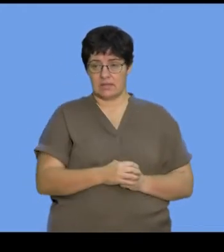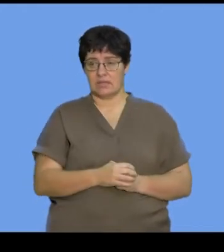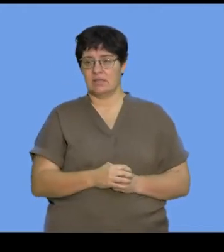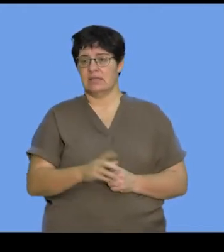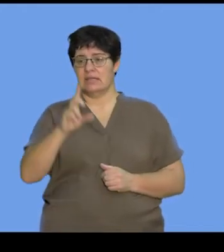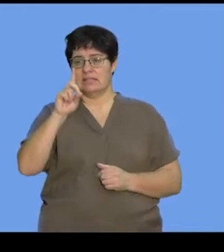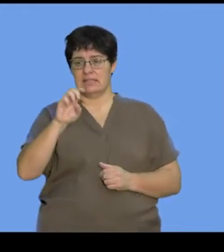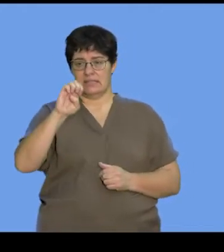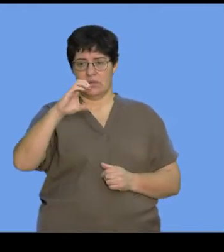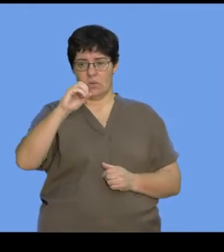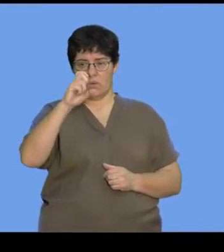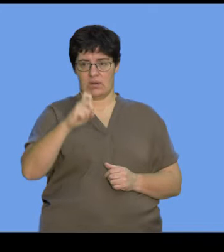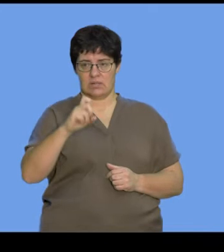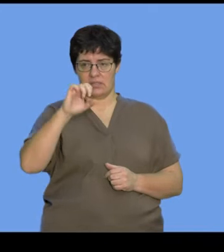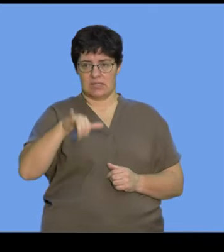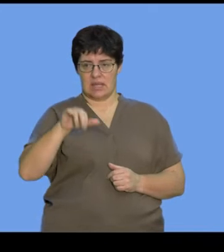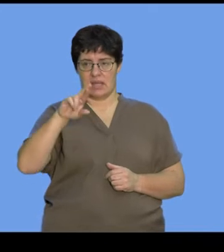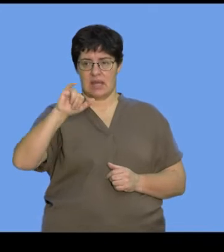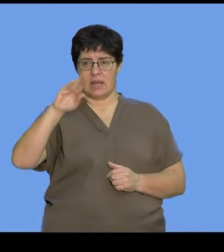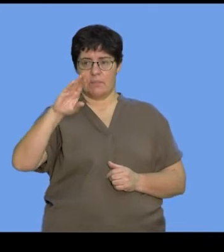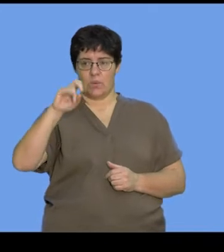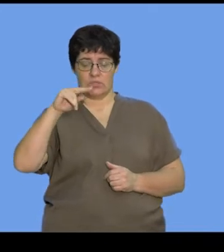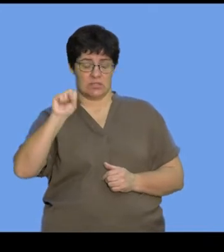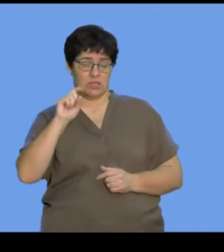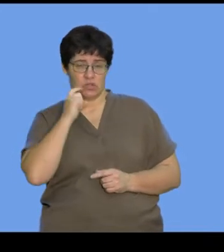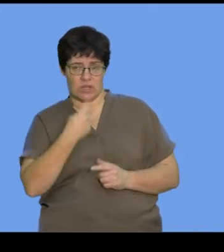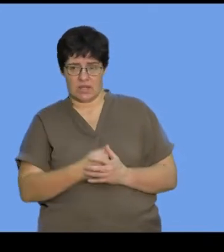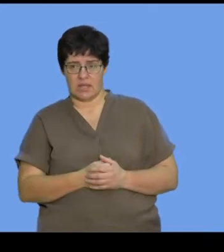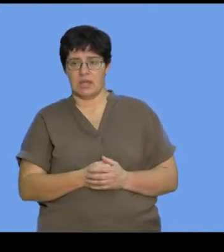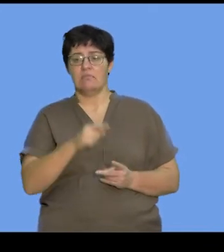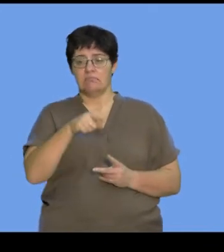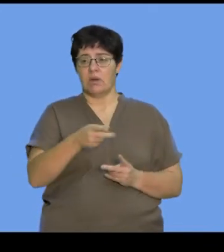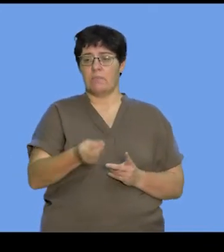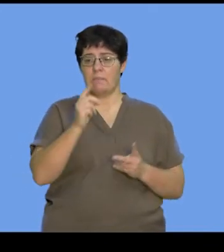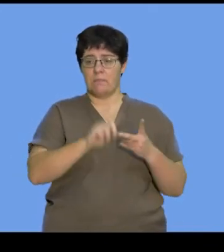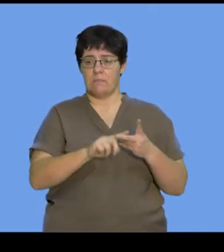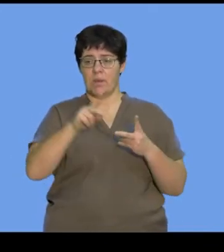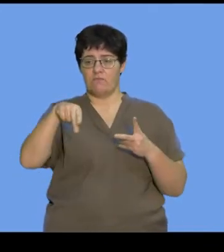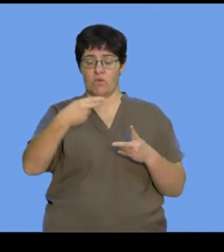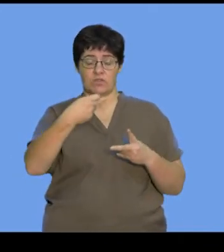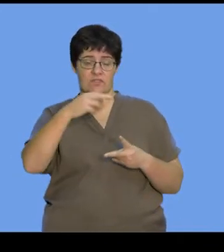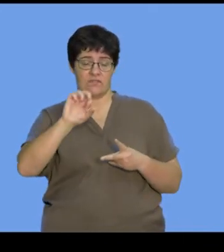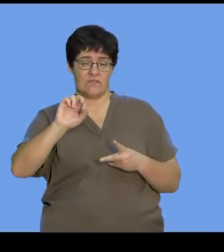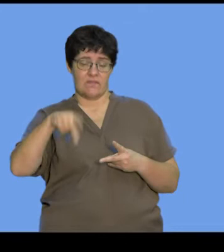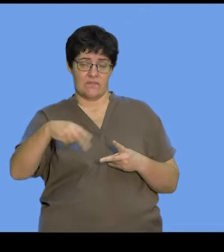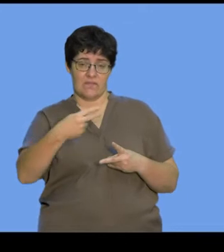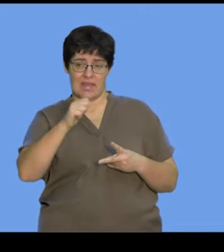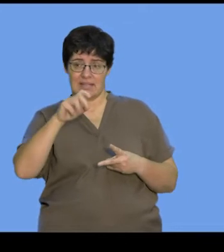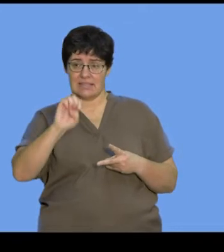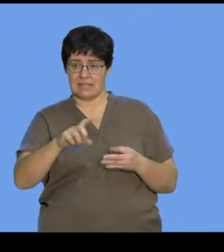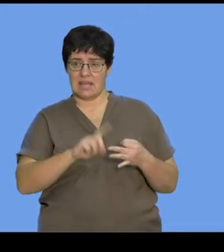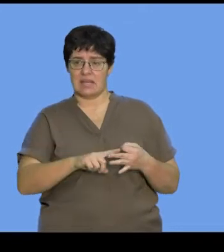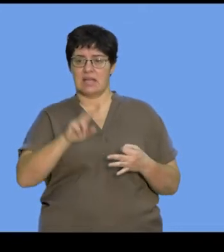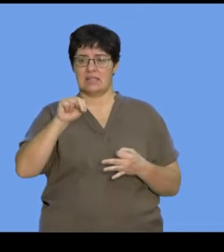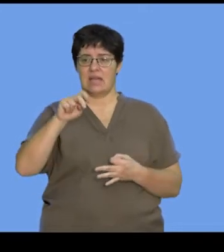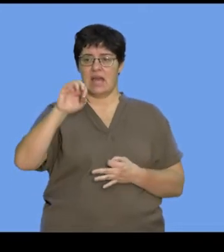sugar molecule, it contains 1 phosphate group, and it contains 1 nitrogen containing base. And so these